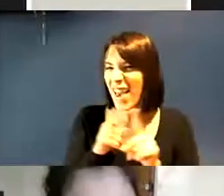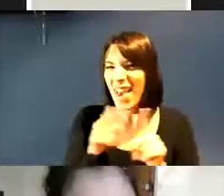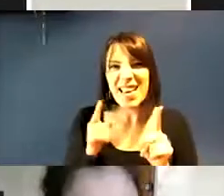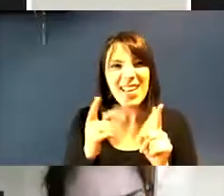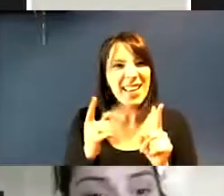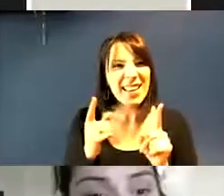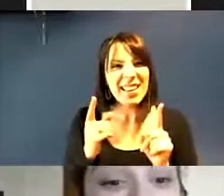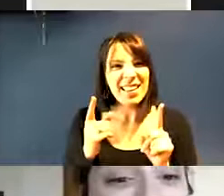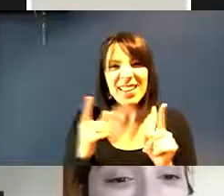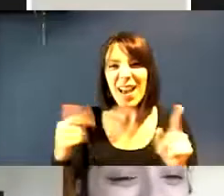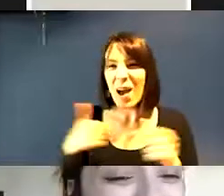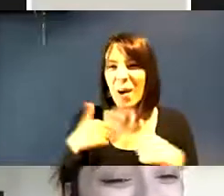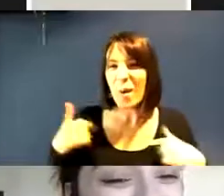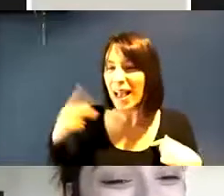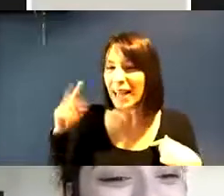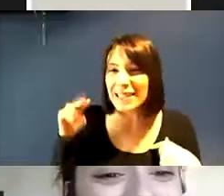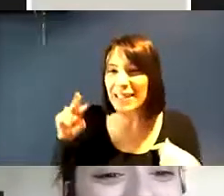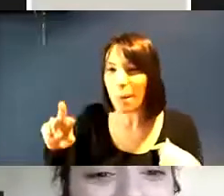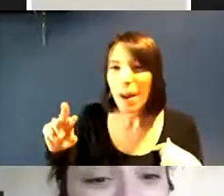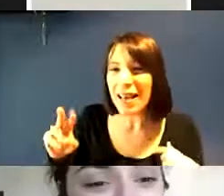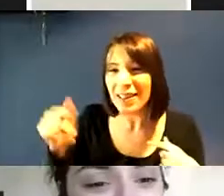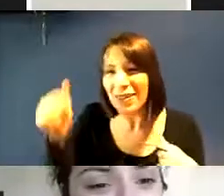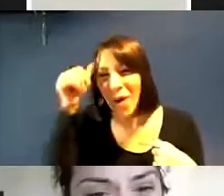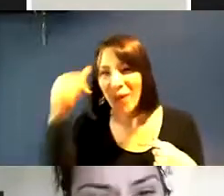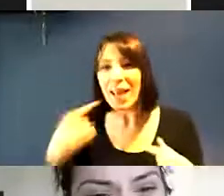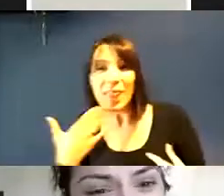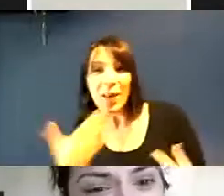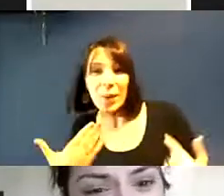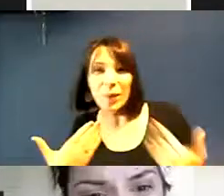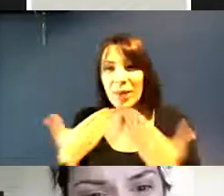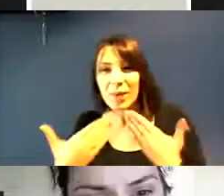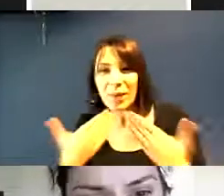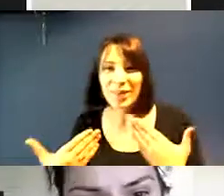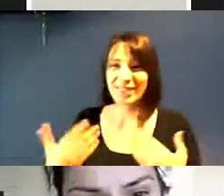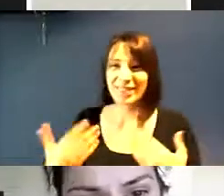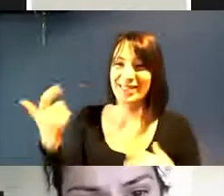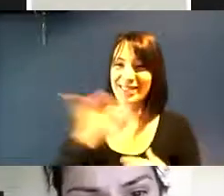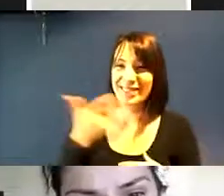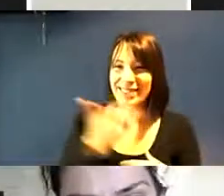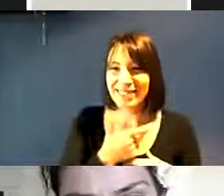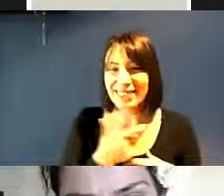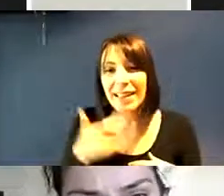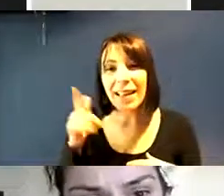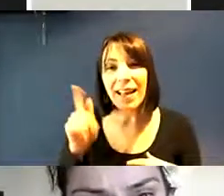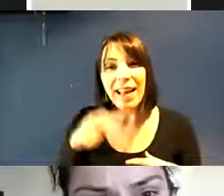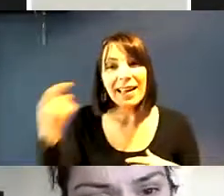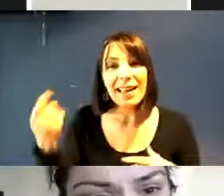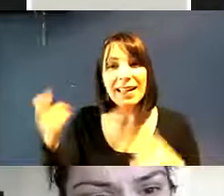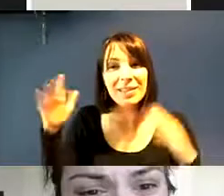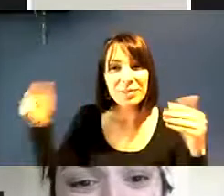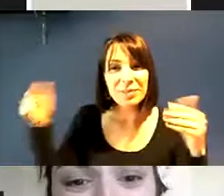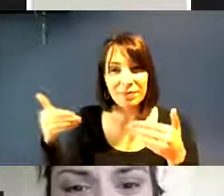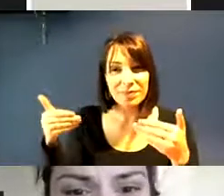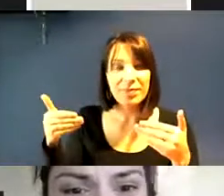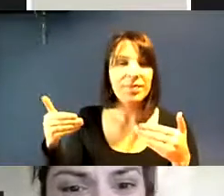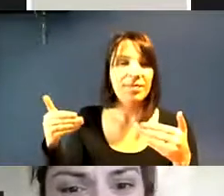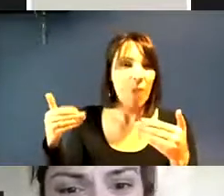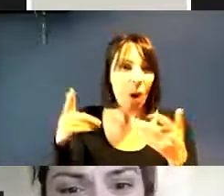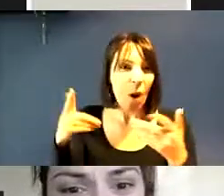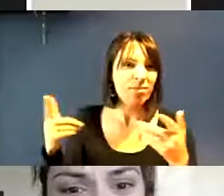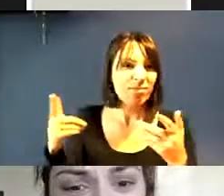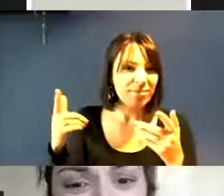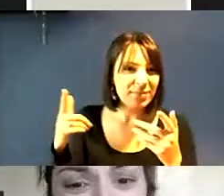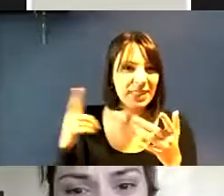double up on thank yous. But my next essential action that I'd like to discuss is fostering